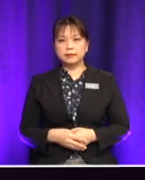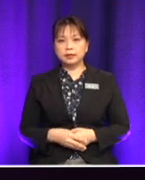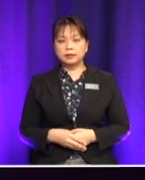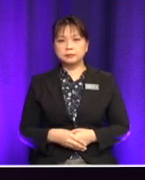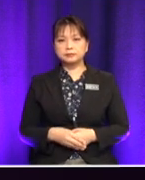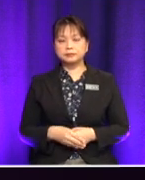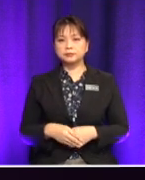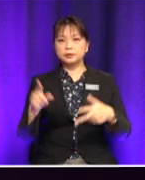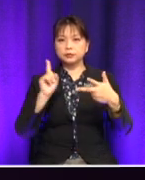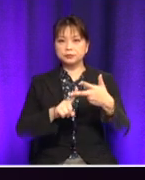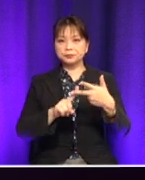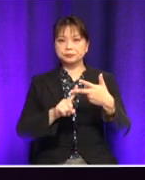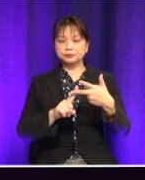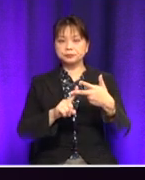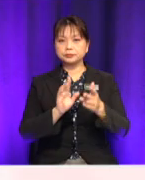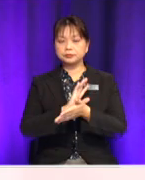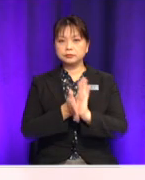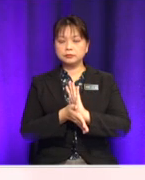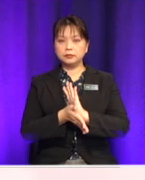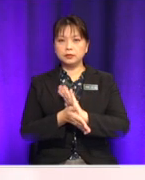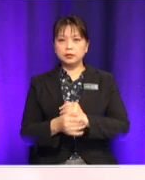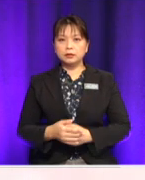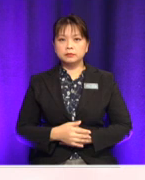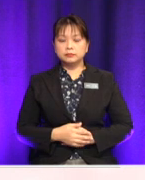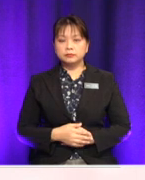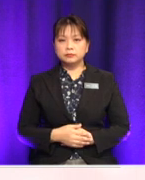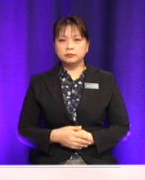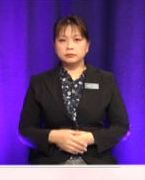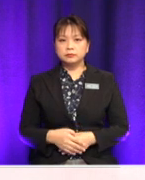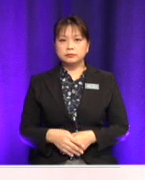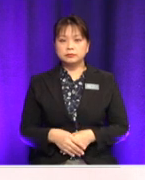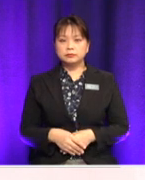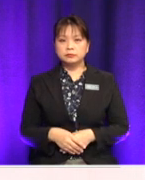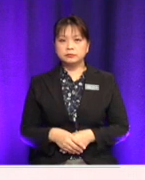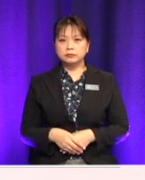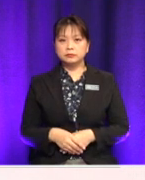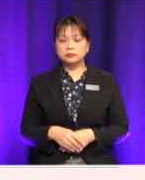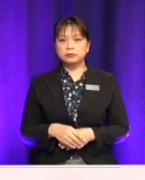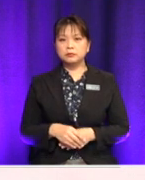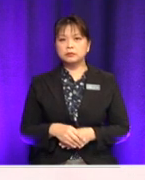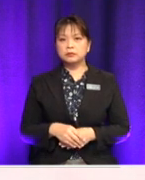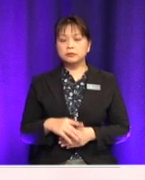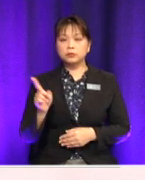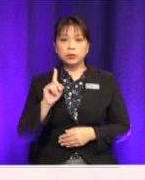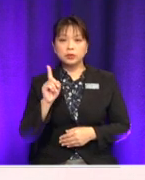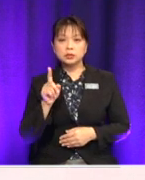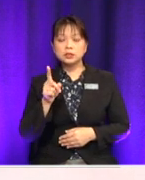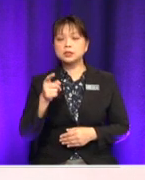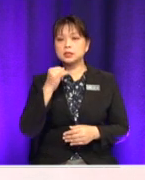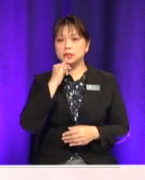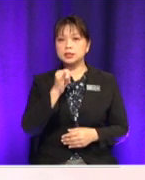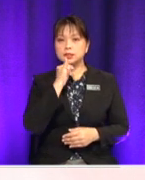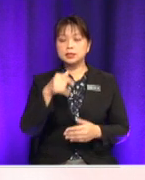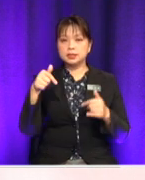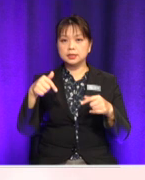Three. So, let's have a look at your invention, Andrew. It's over here. Wow. Impressive